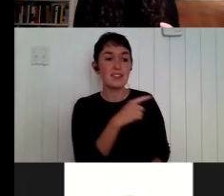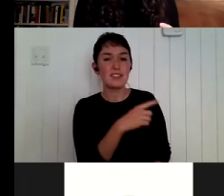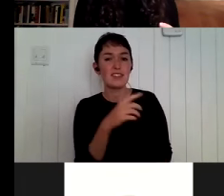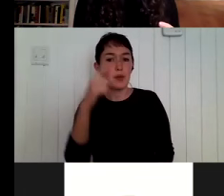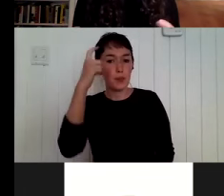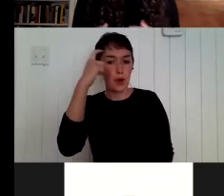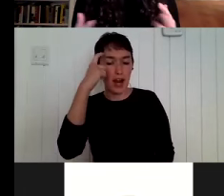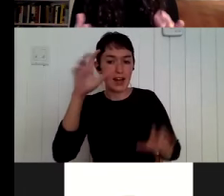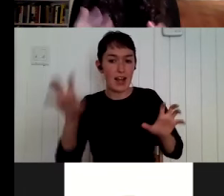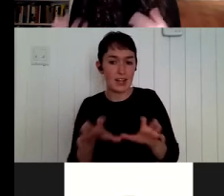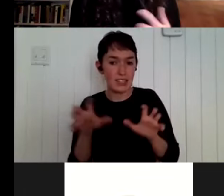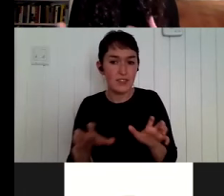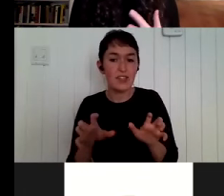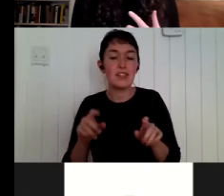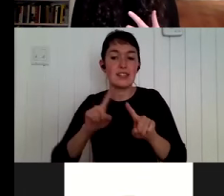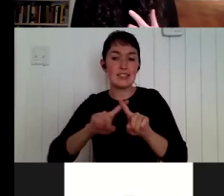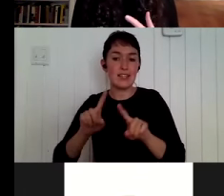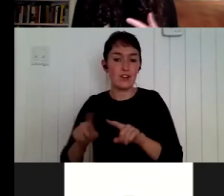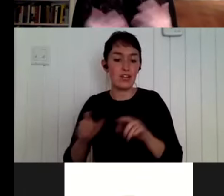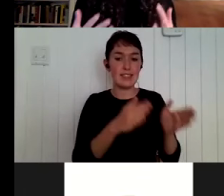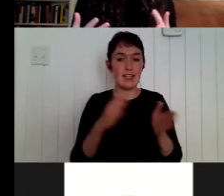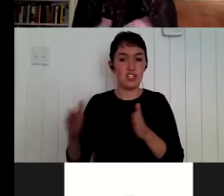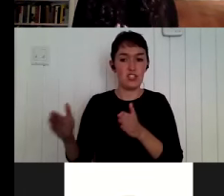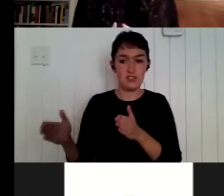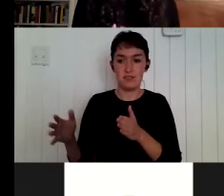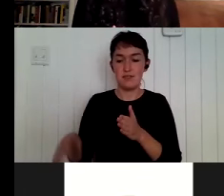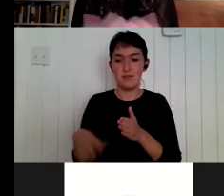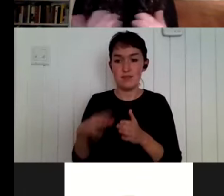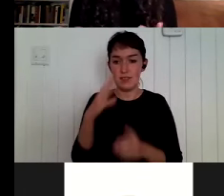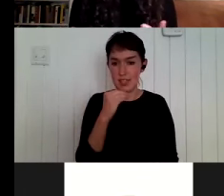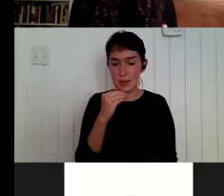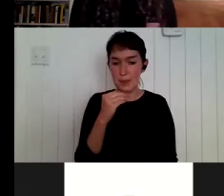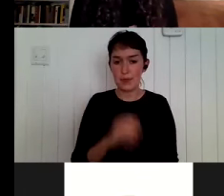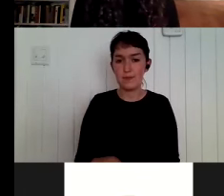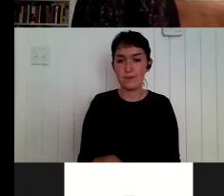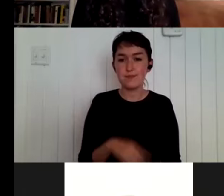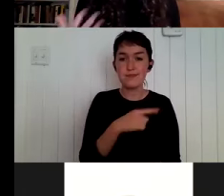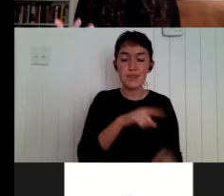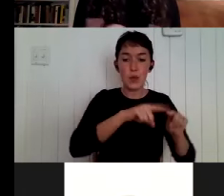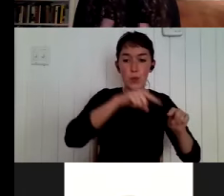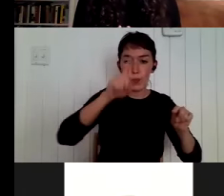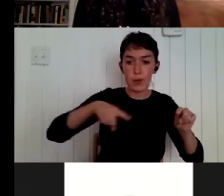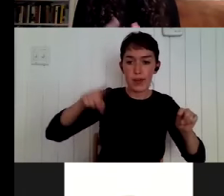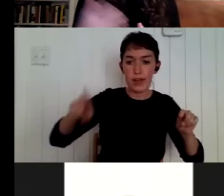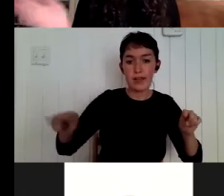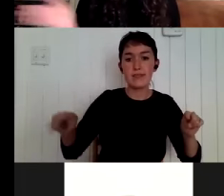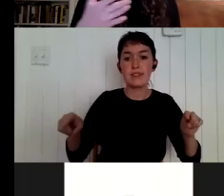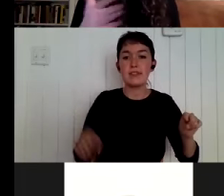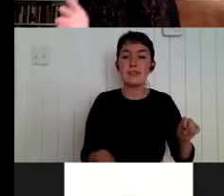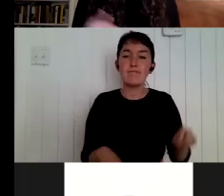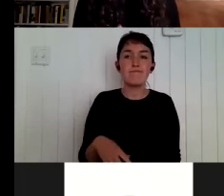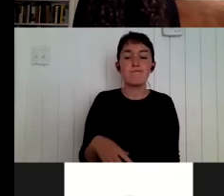of sleep. So this is the electrical activity as waves, or what we call oscillations. You can think of it like a